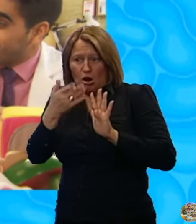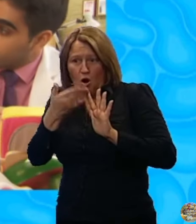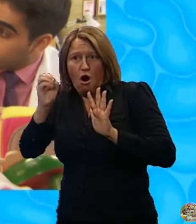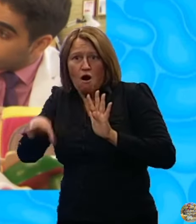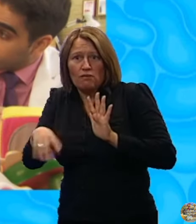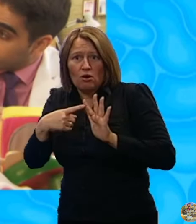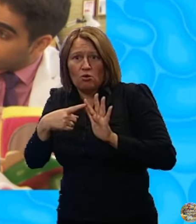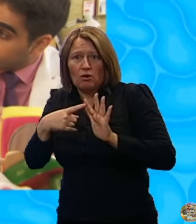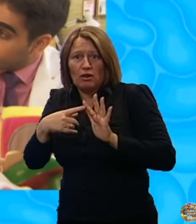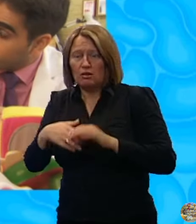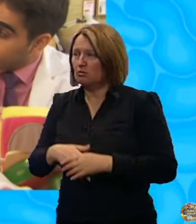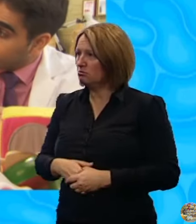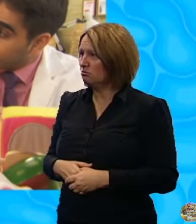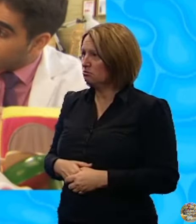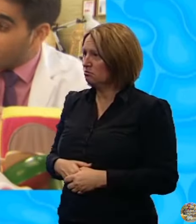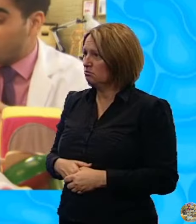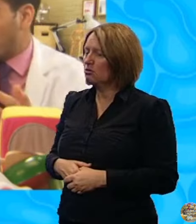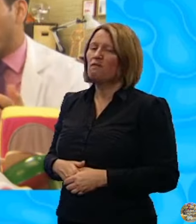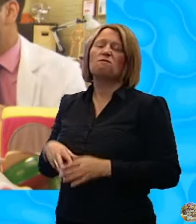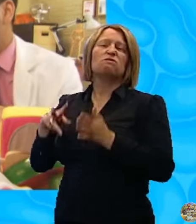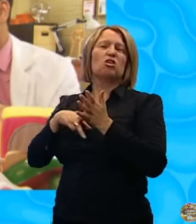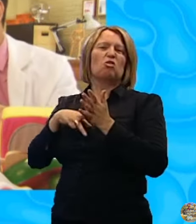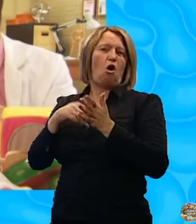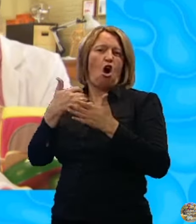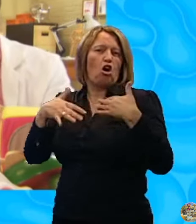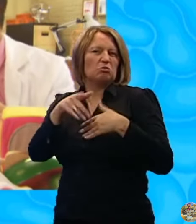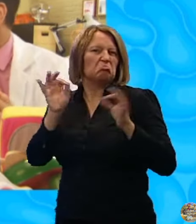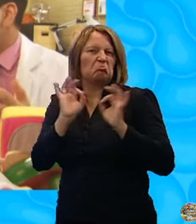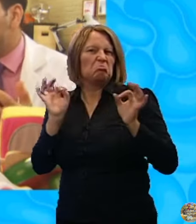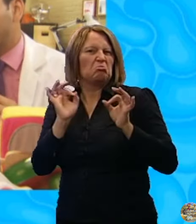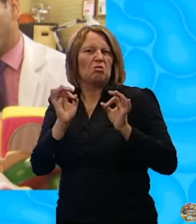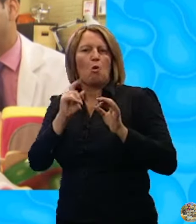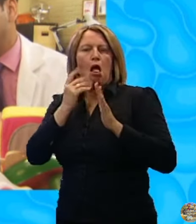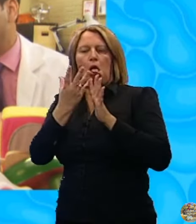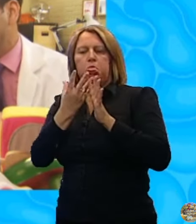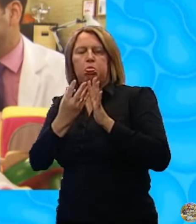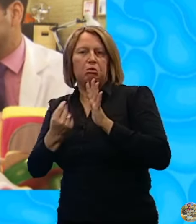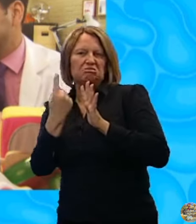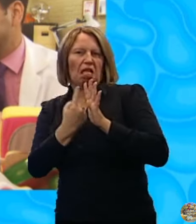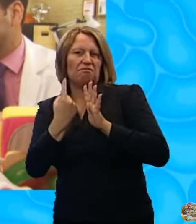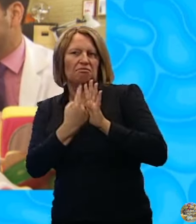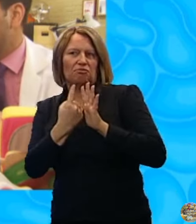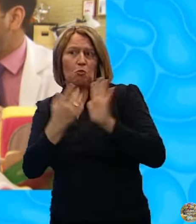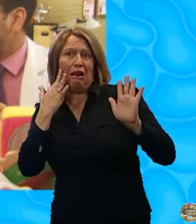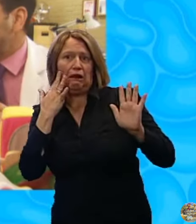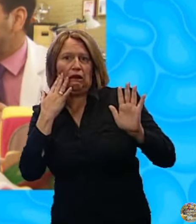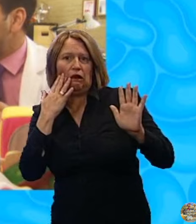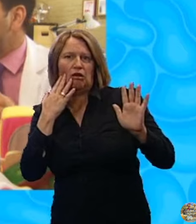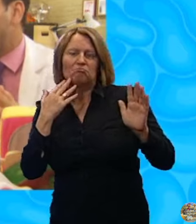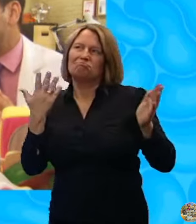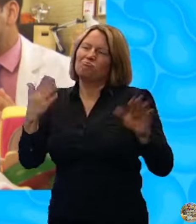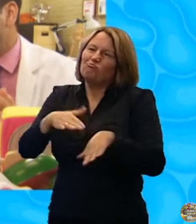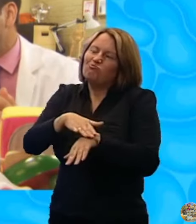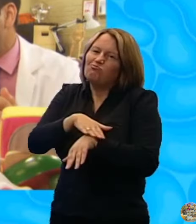Um, can you make it go away? Don't worry. Verucas don't hurt you and they usually go away on their own. When? Well,